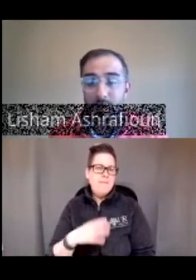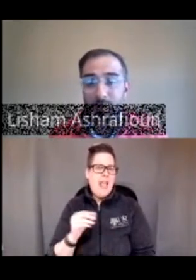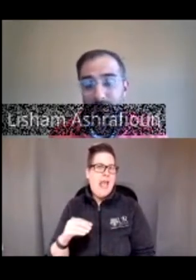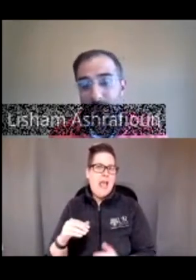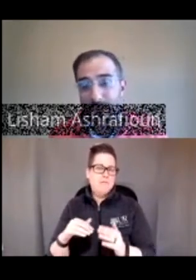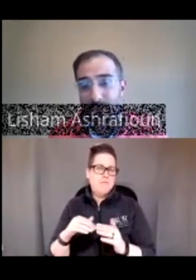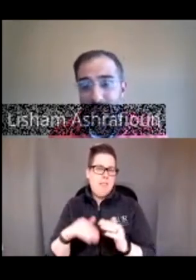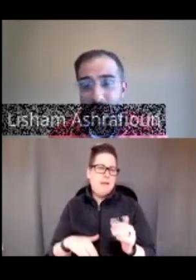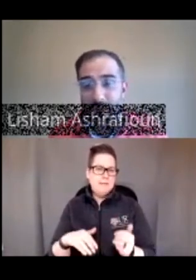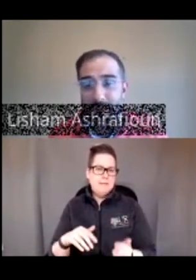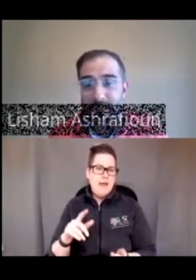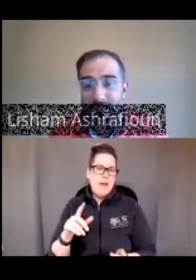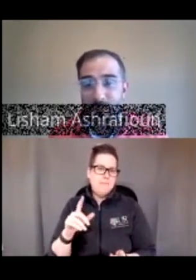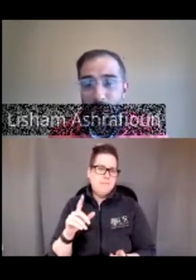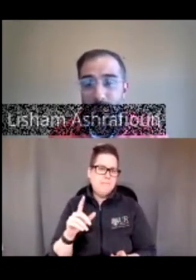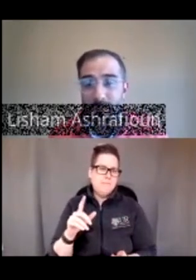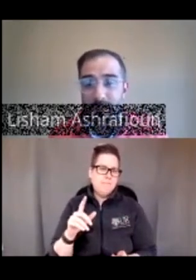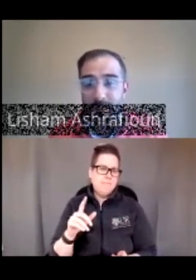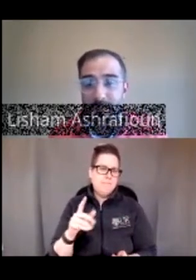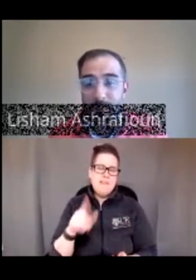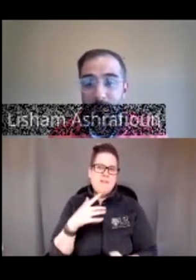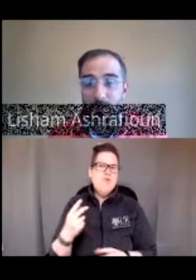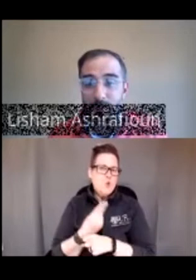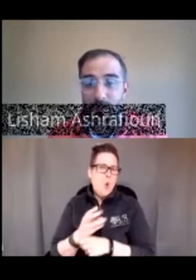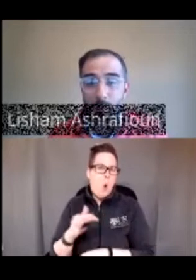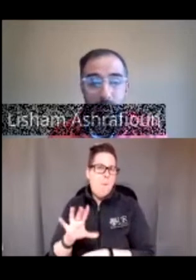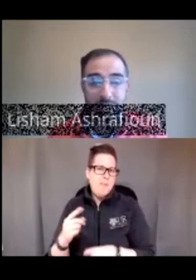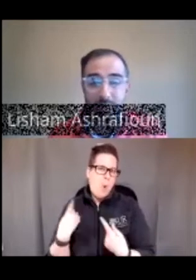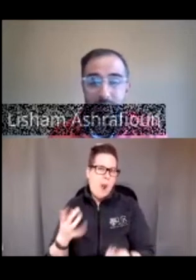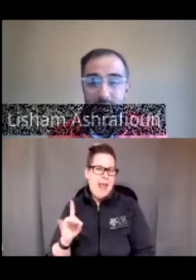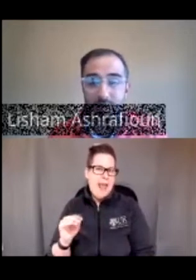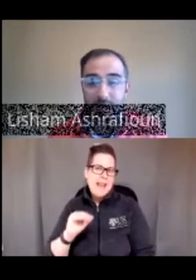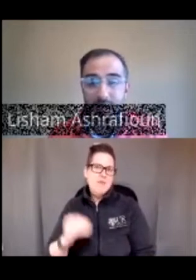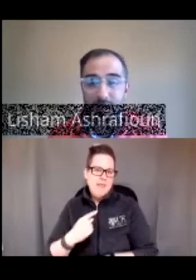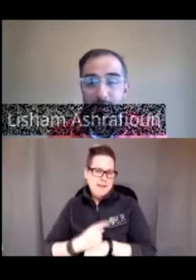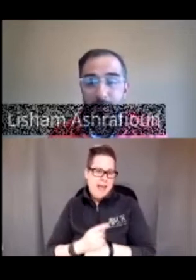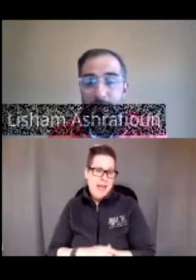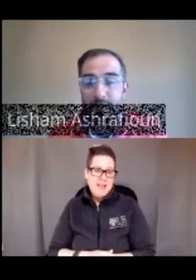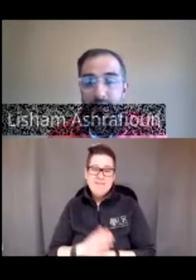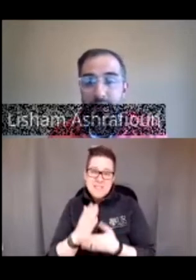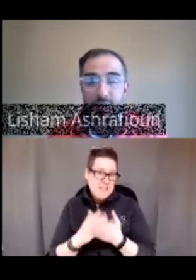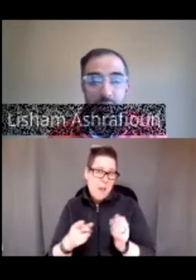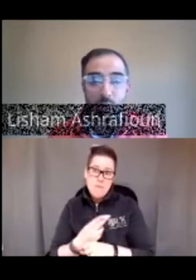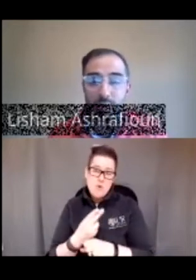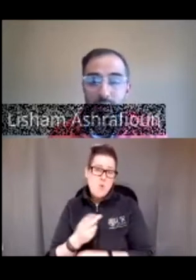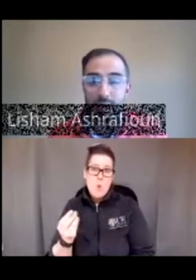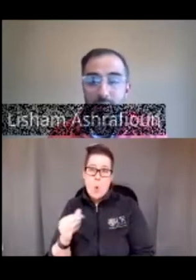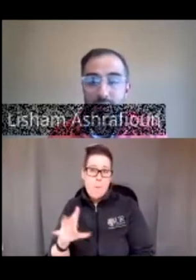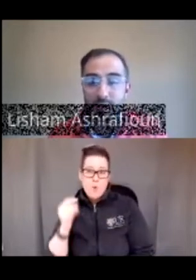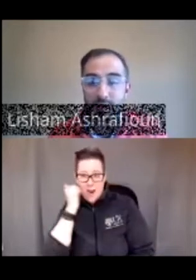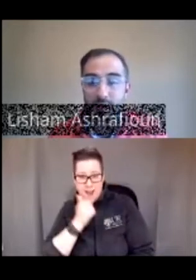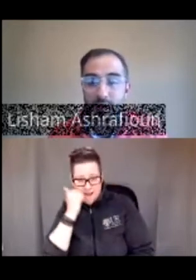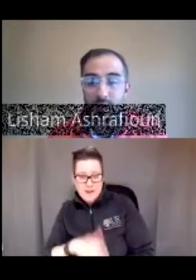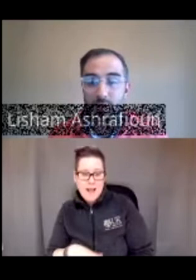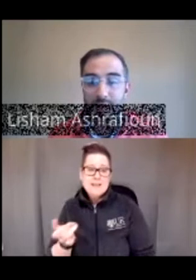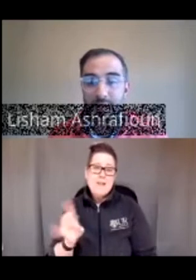then we actually found that 61% of the sample used opioids every single day, and